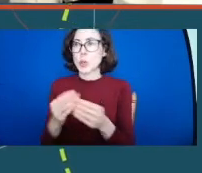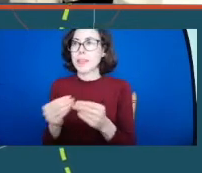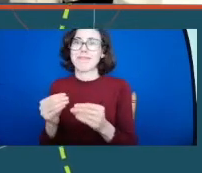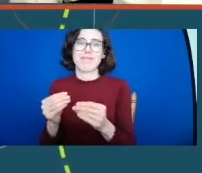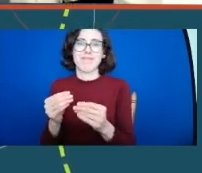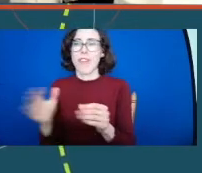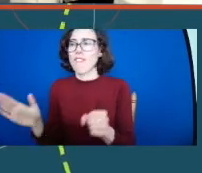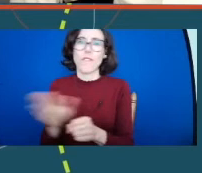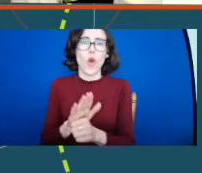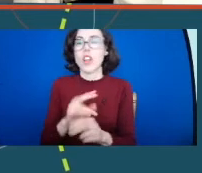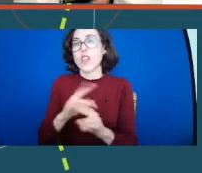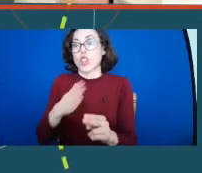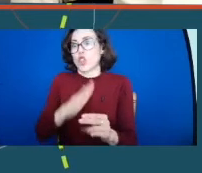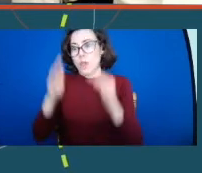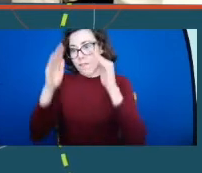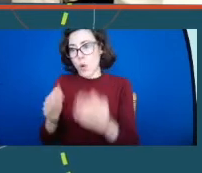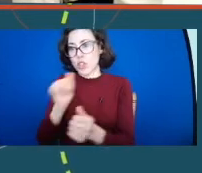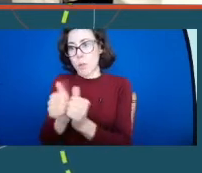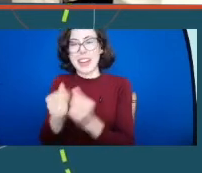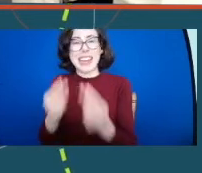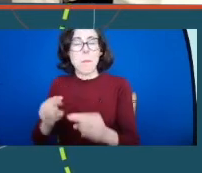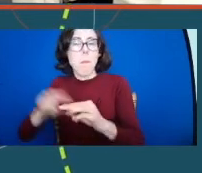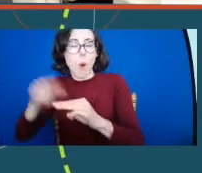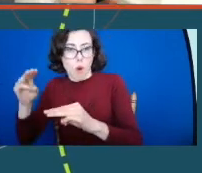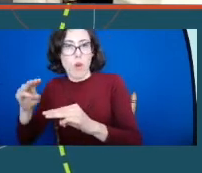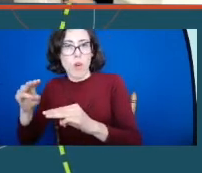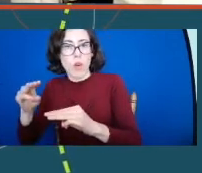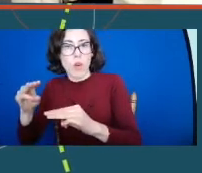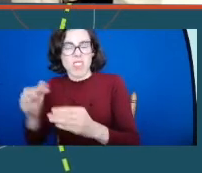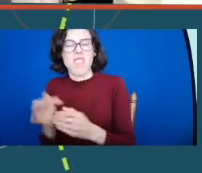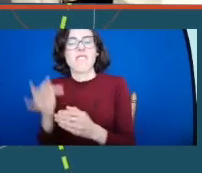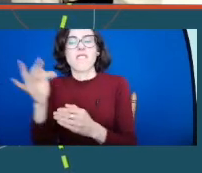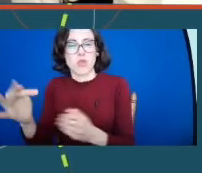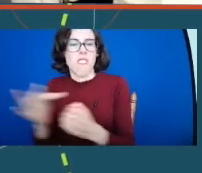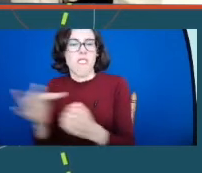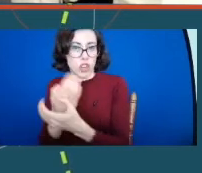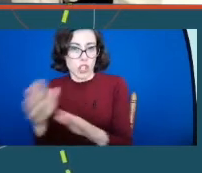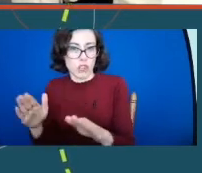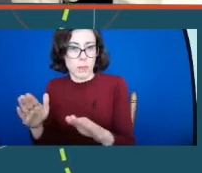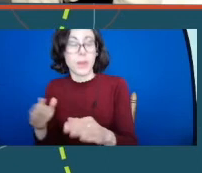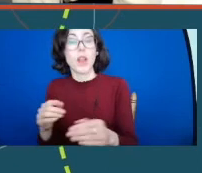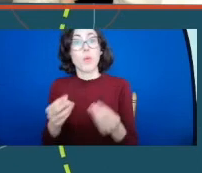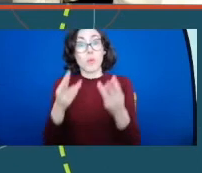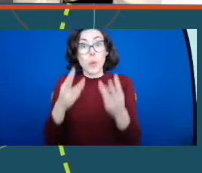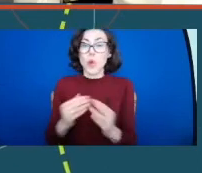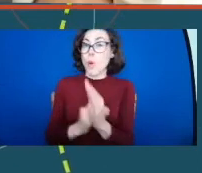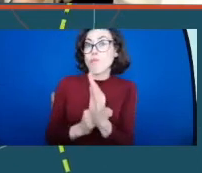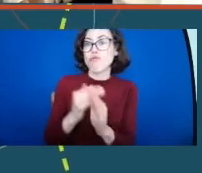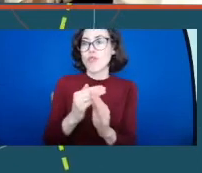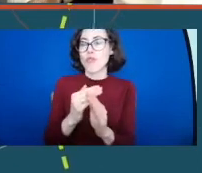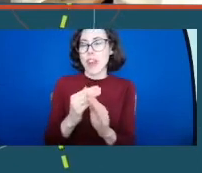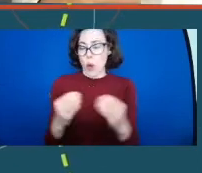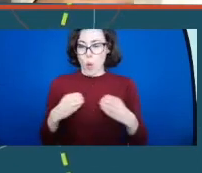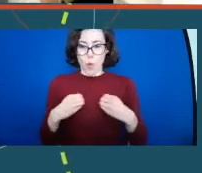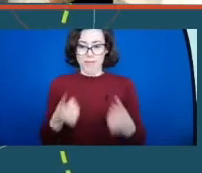sport. So our goal here is to improve their self-management skills in order to allow them, people